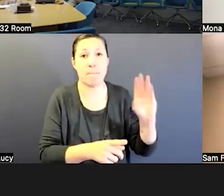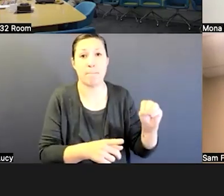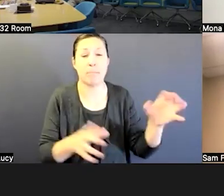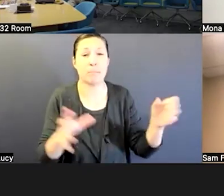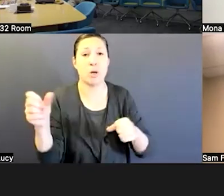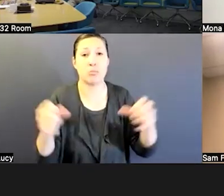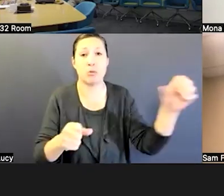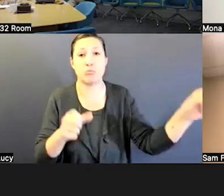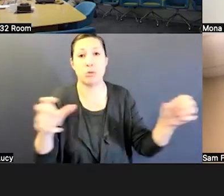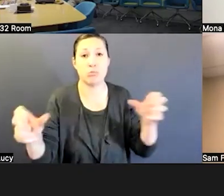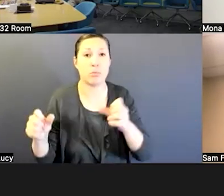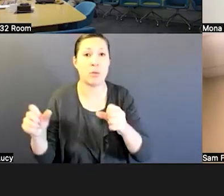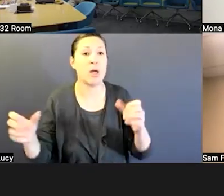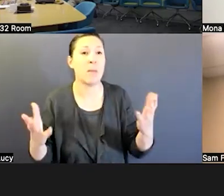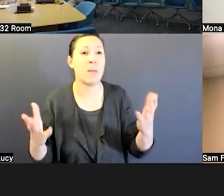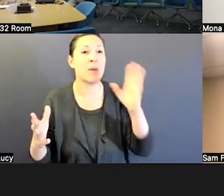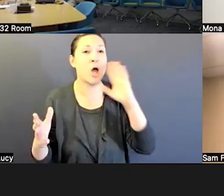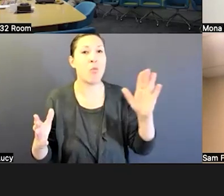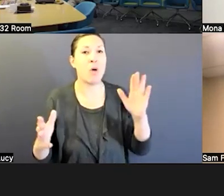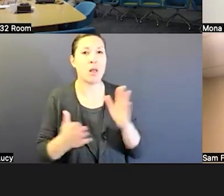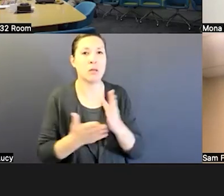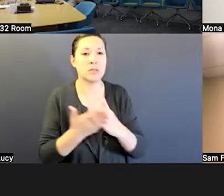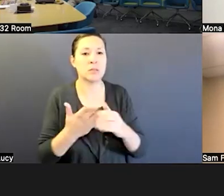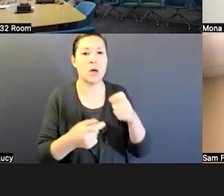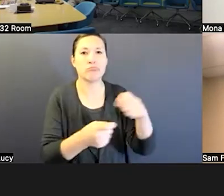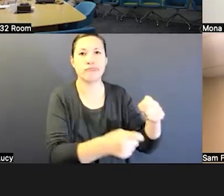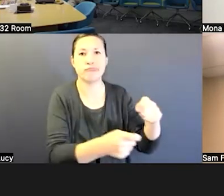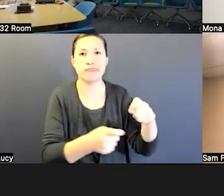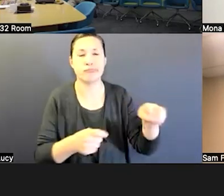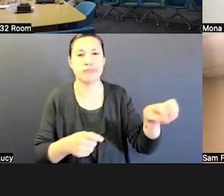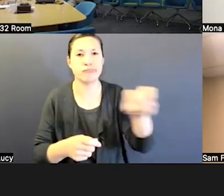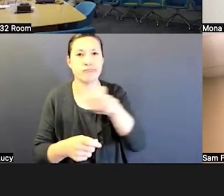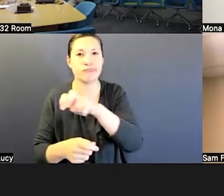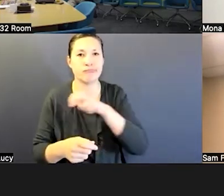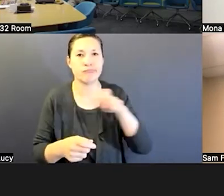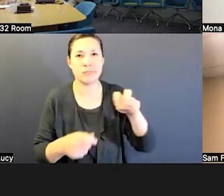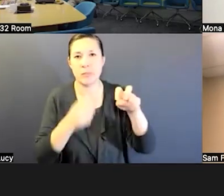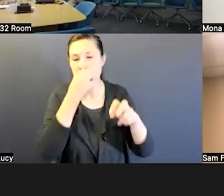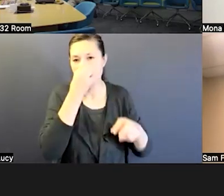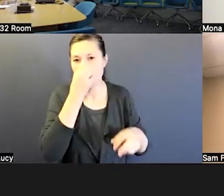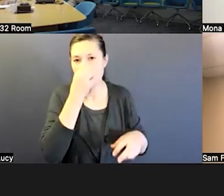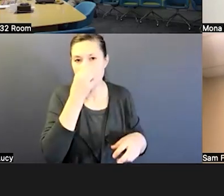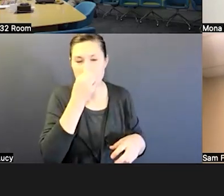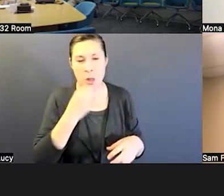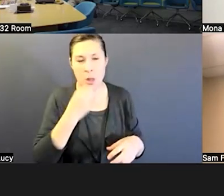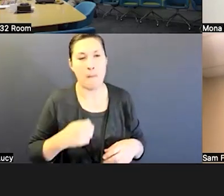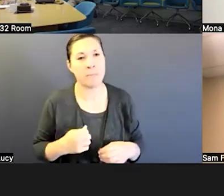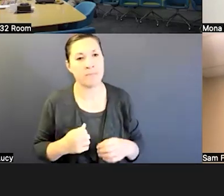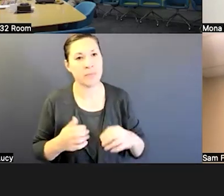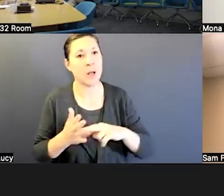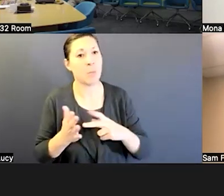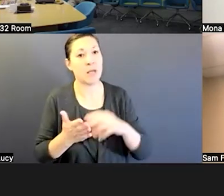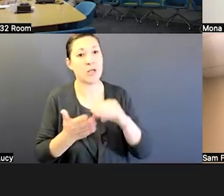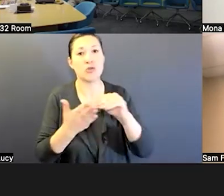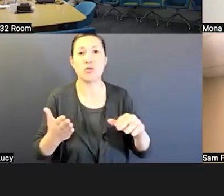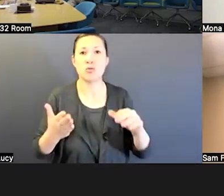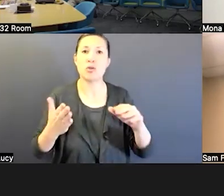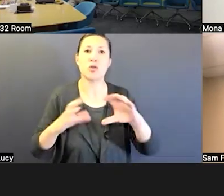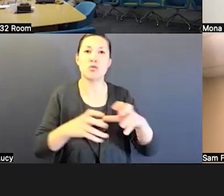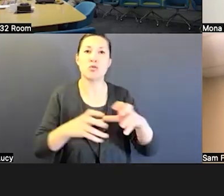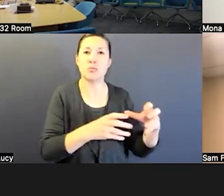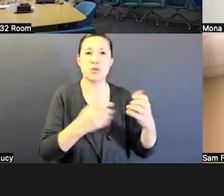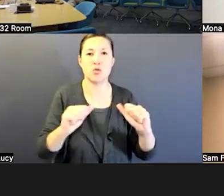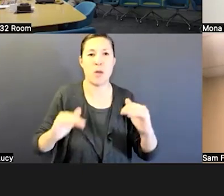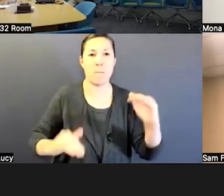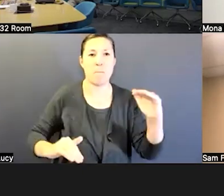people around a little bit, so that the groups do seem balanced, but it isn't just best